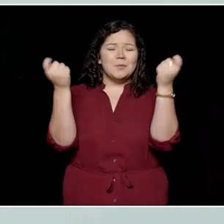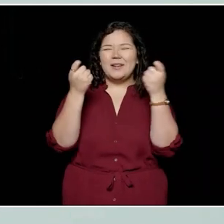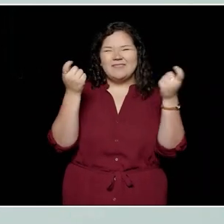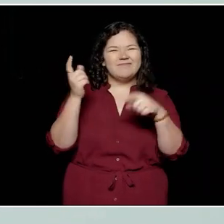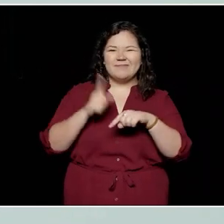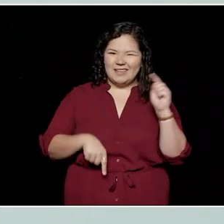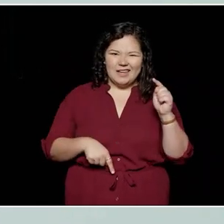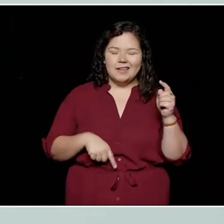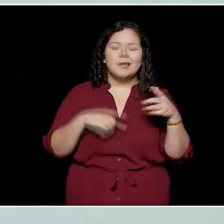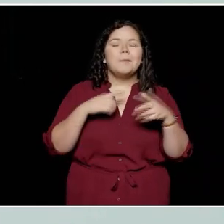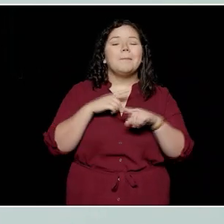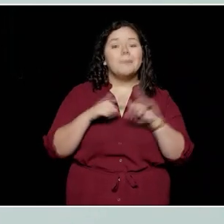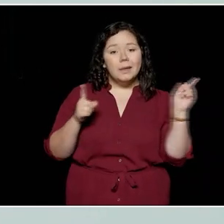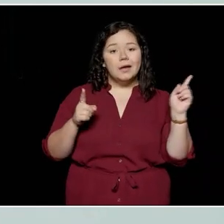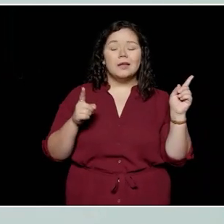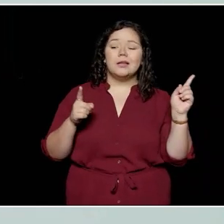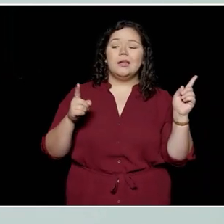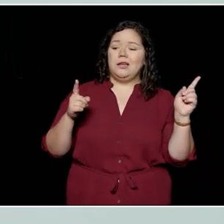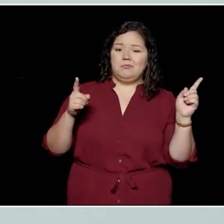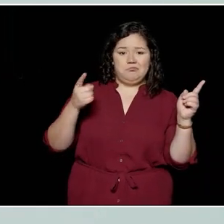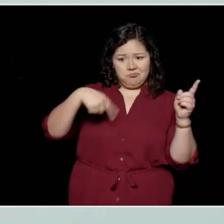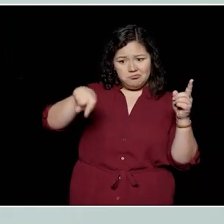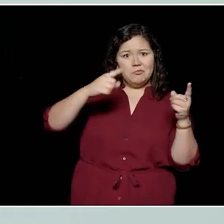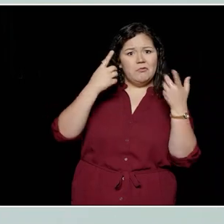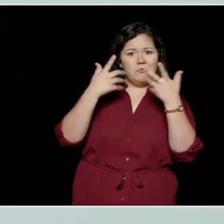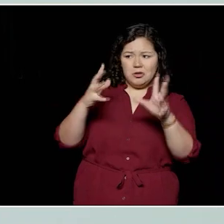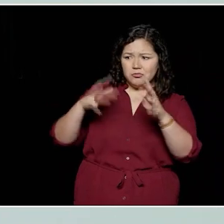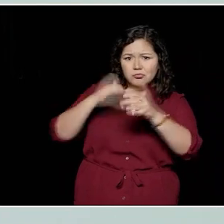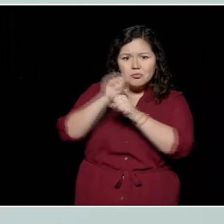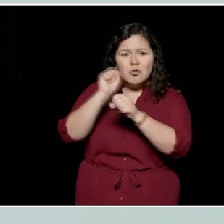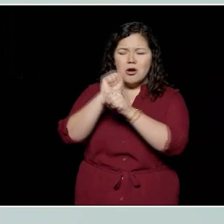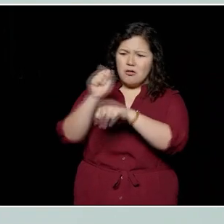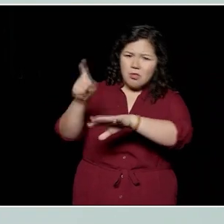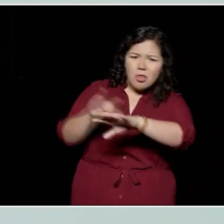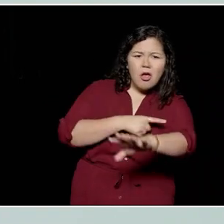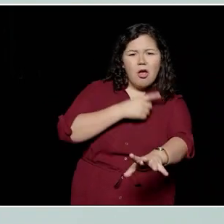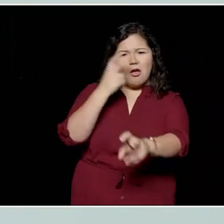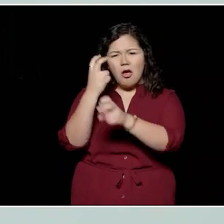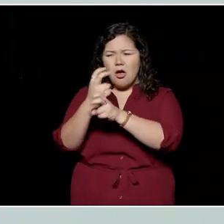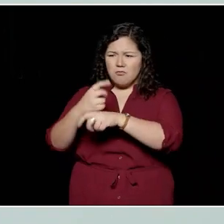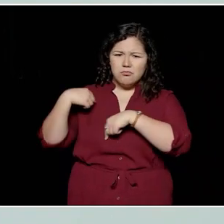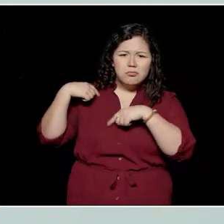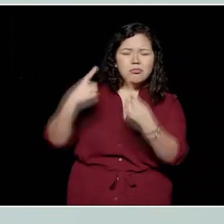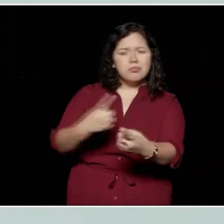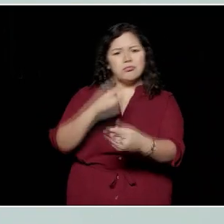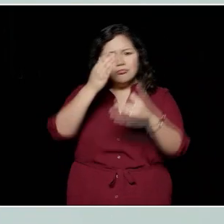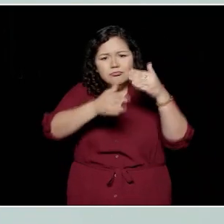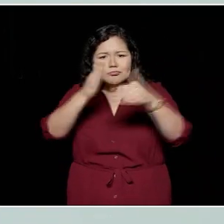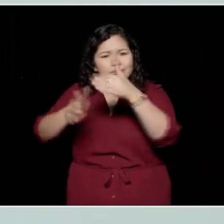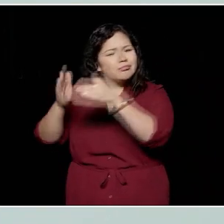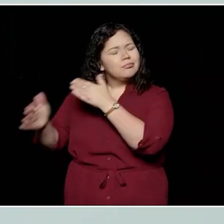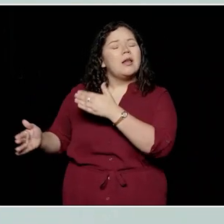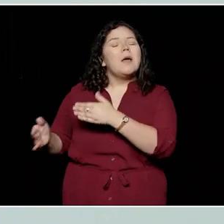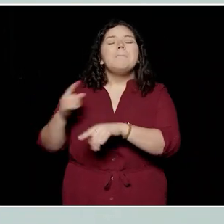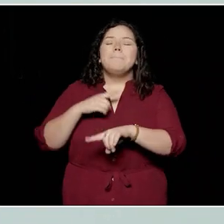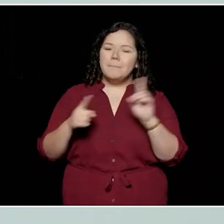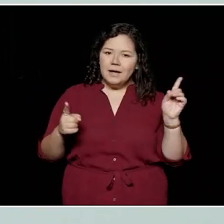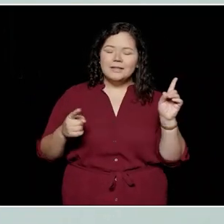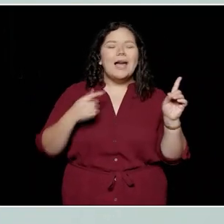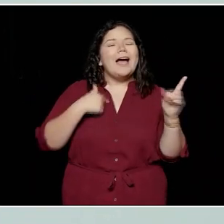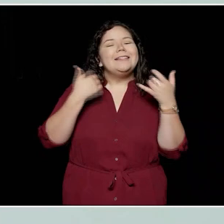to celebrate this significant occasion, an achievement you have worked long and hard to